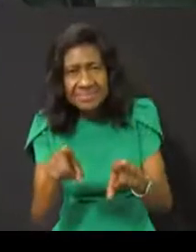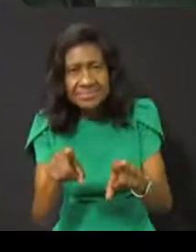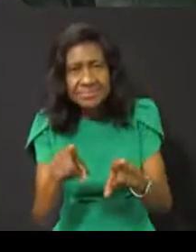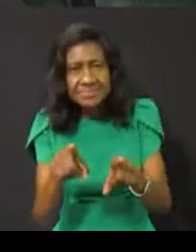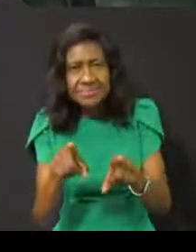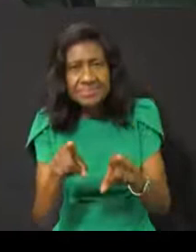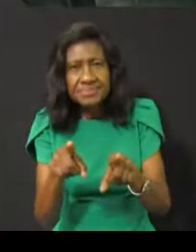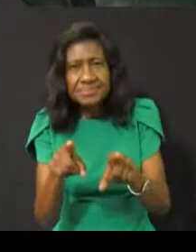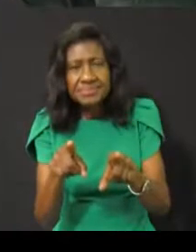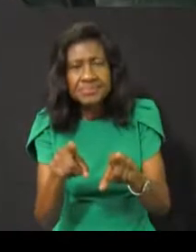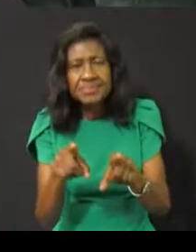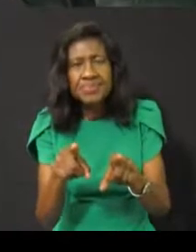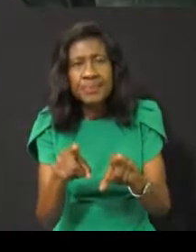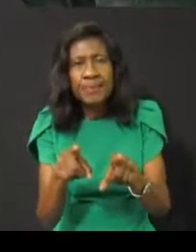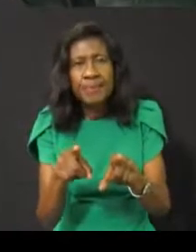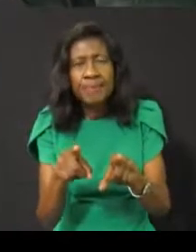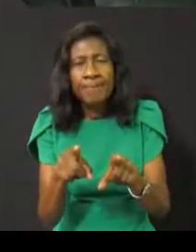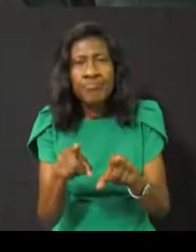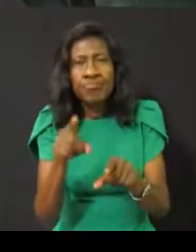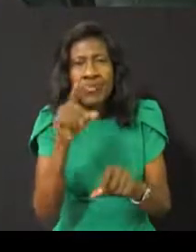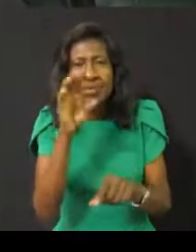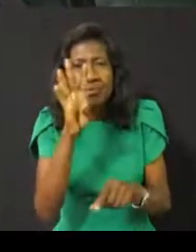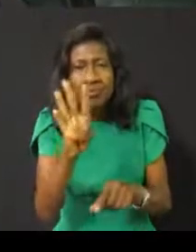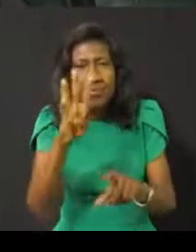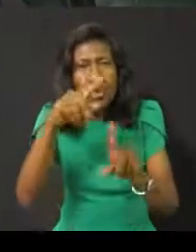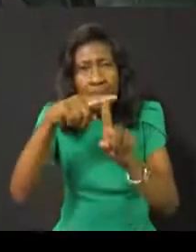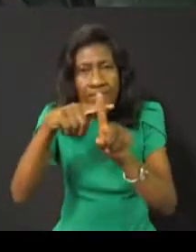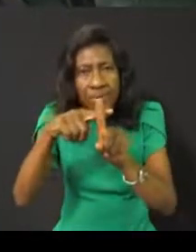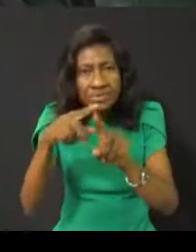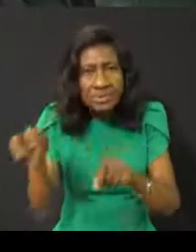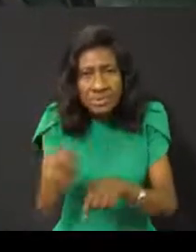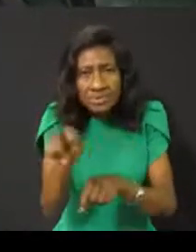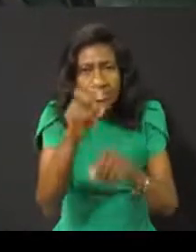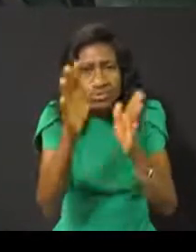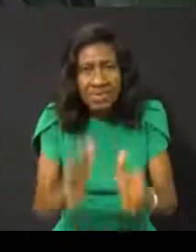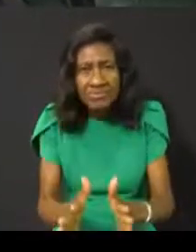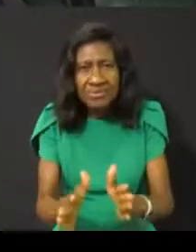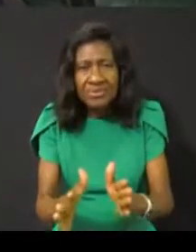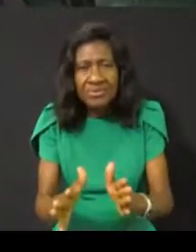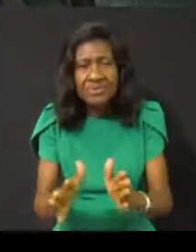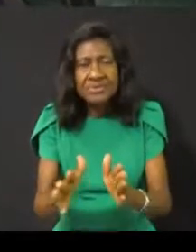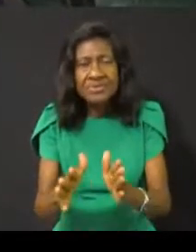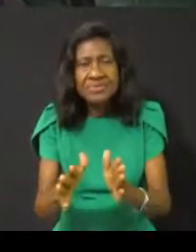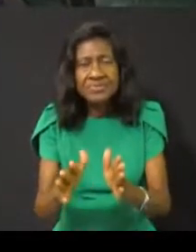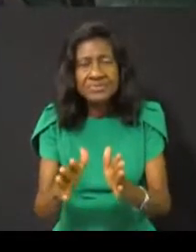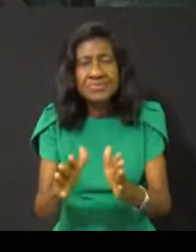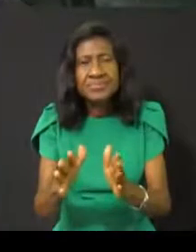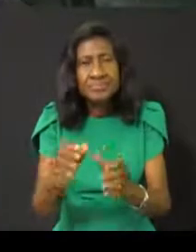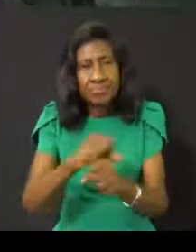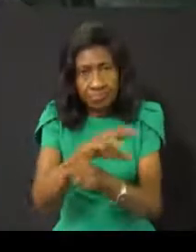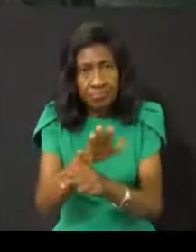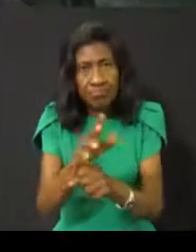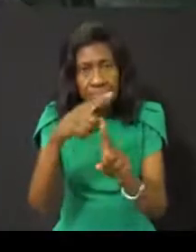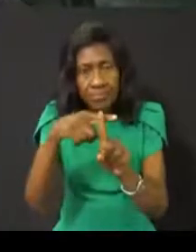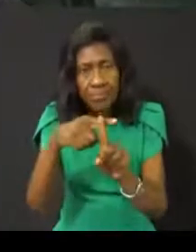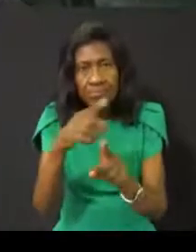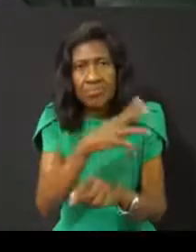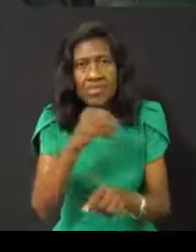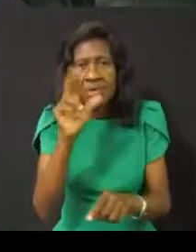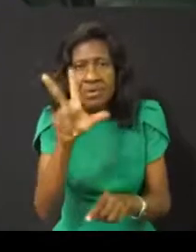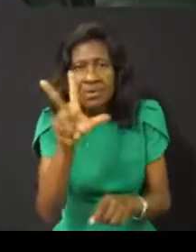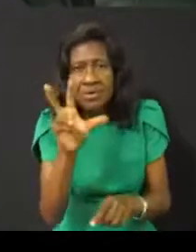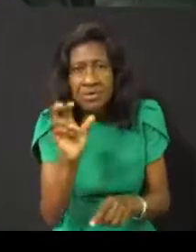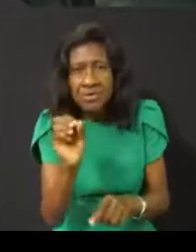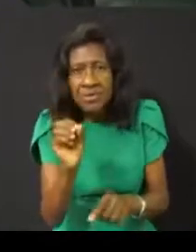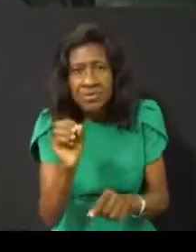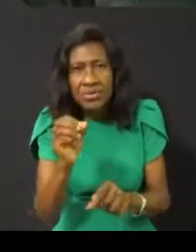report yesterday. Of these, there are 4 positive travelers who tested positive on exit from quarantine and 30 positive tests